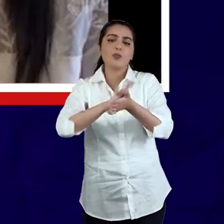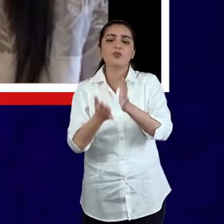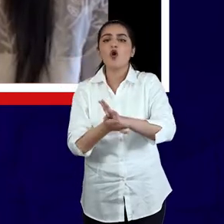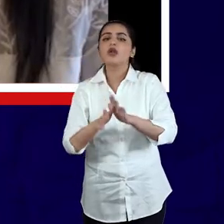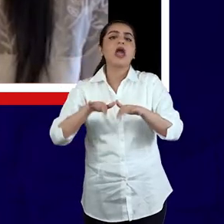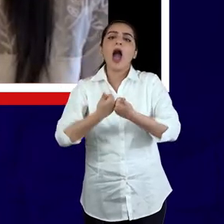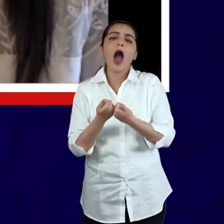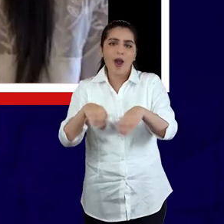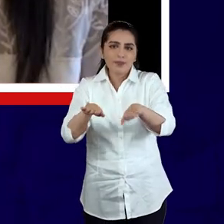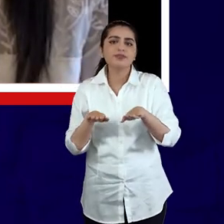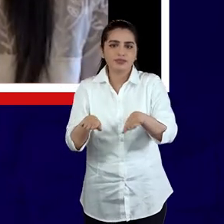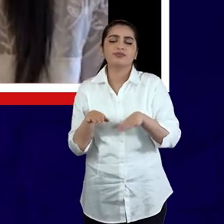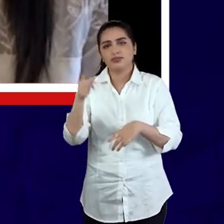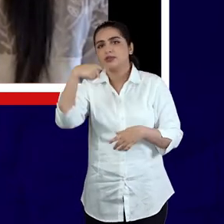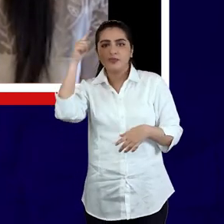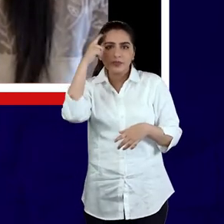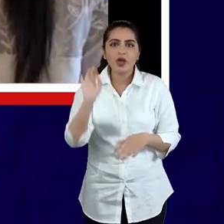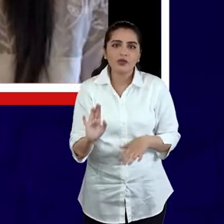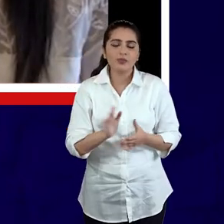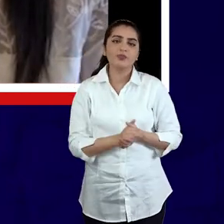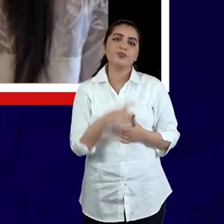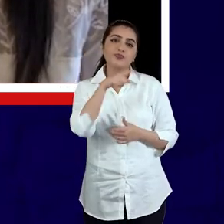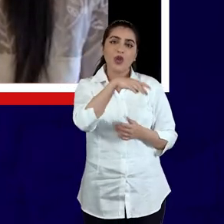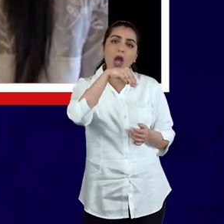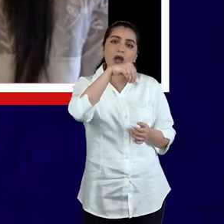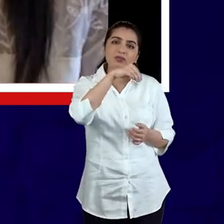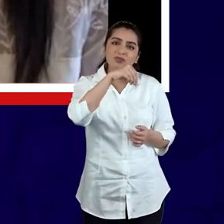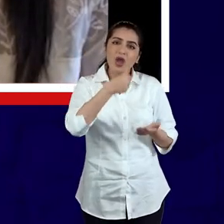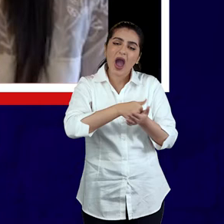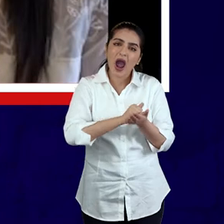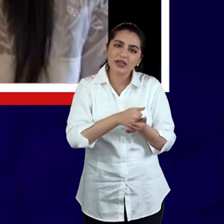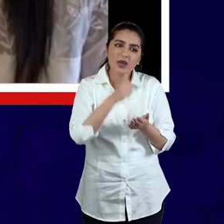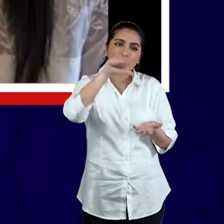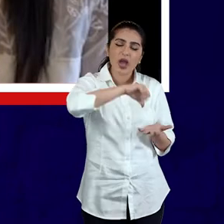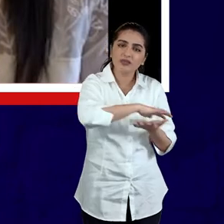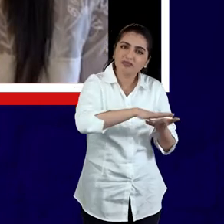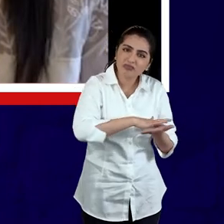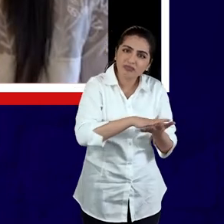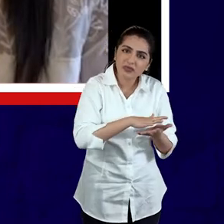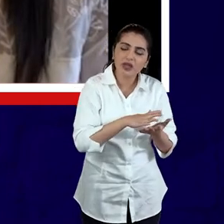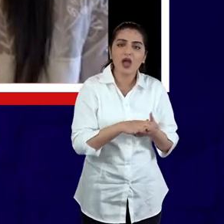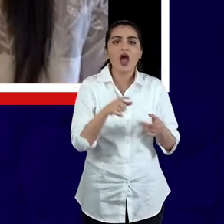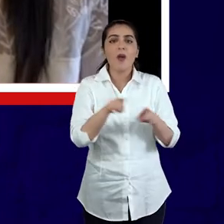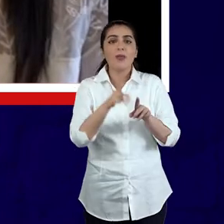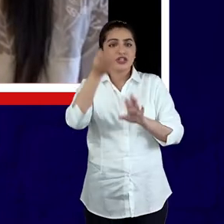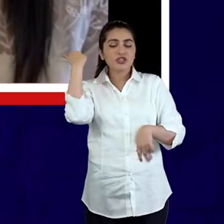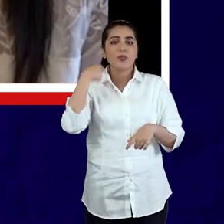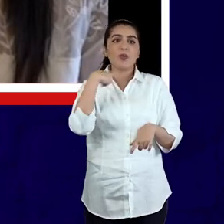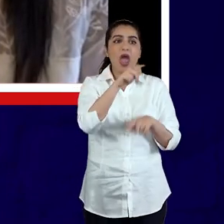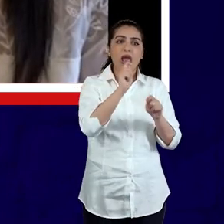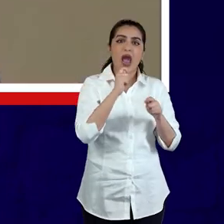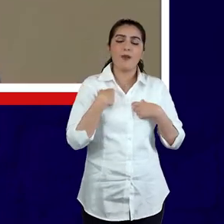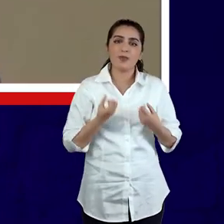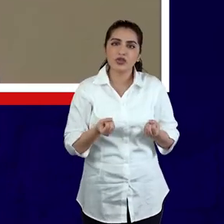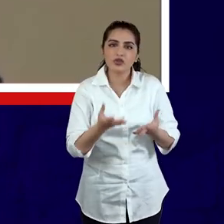make a roti. And the way they mix the flour. And when we started this program of terracotta tiles,